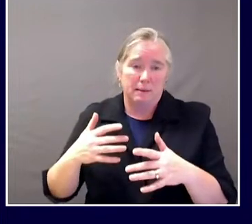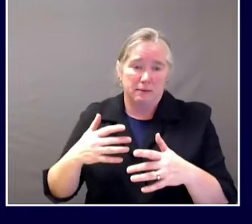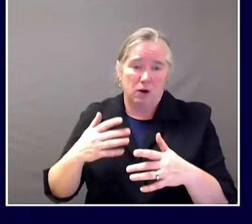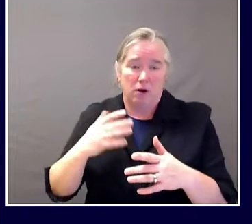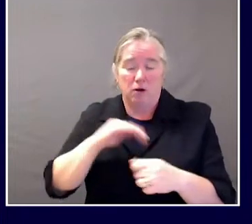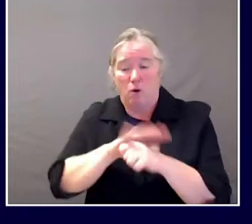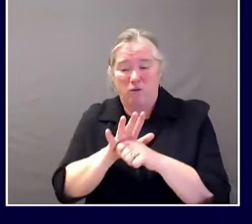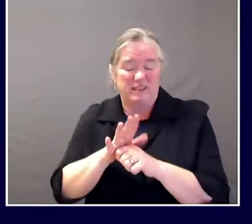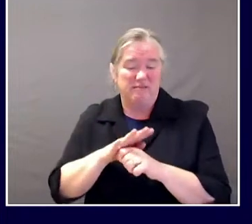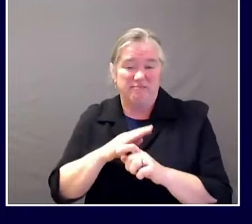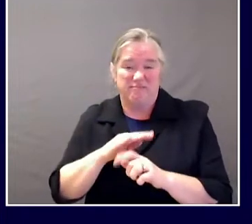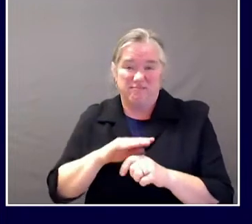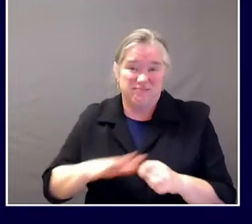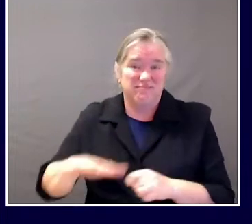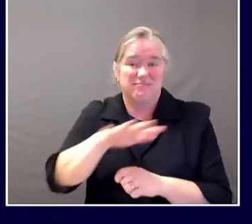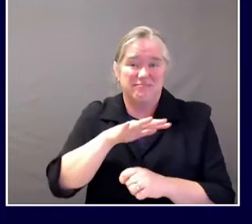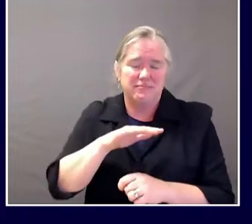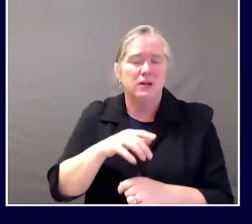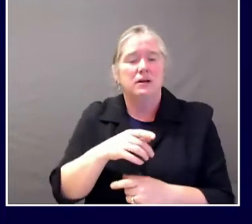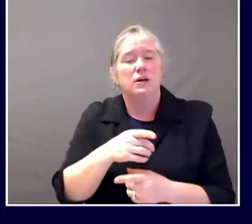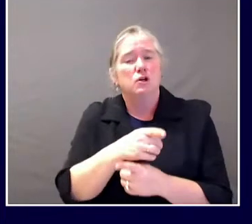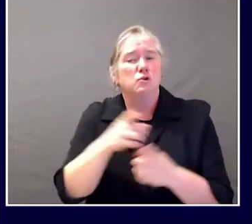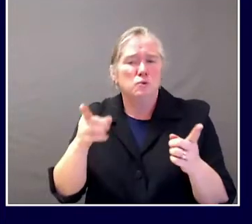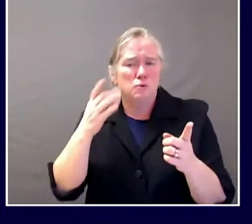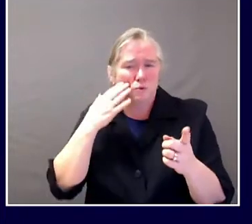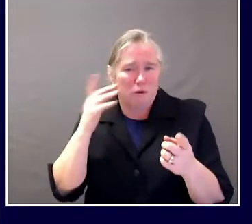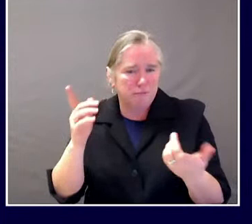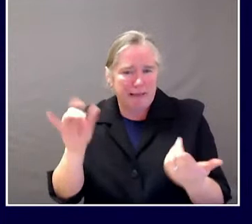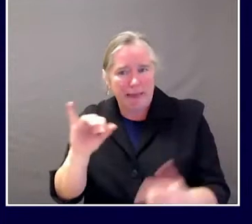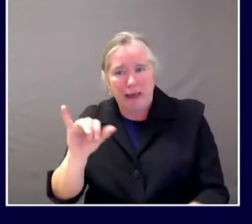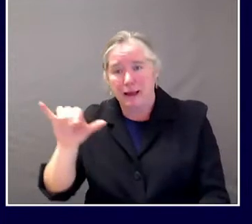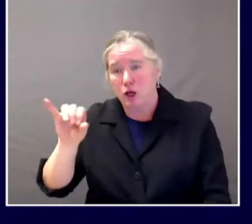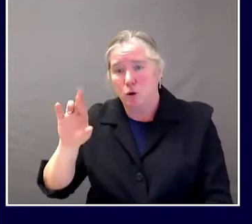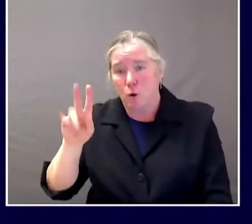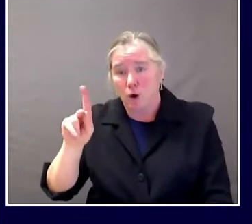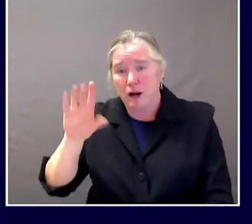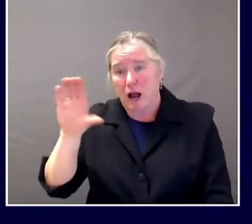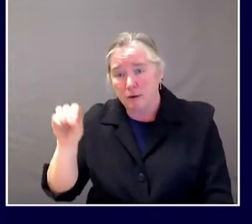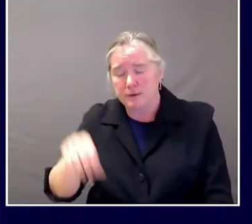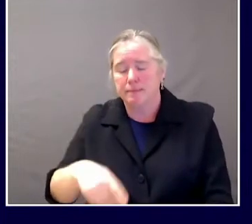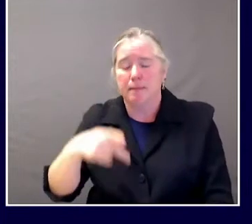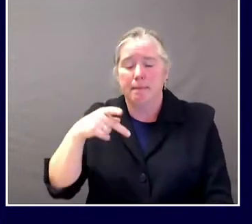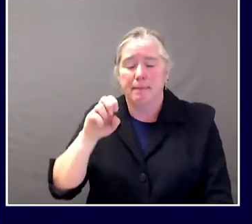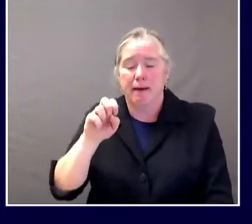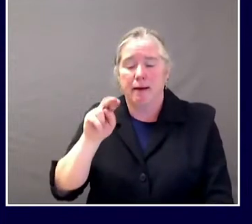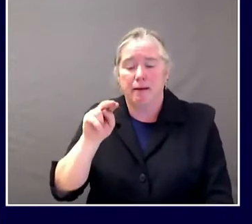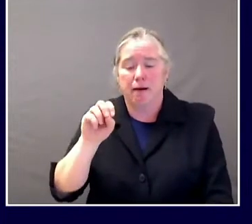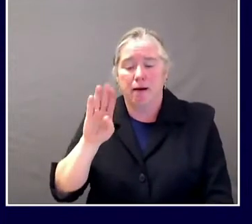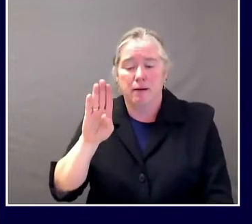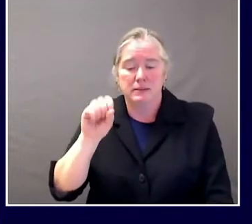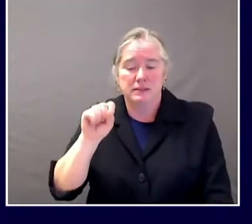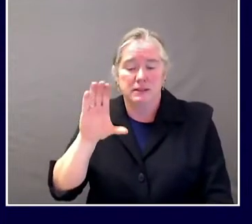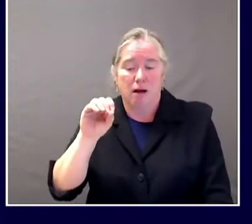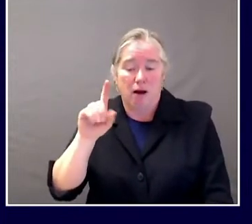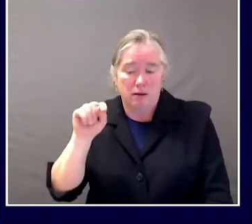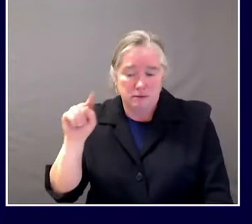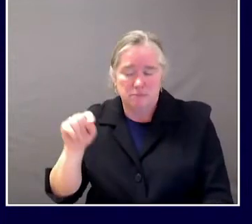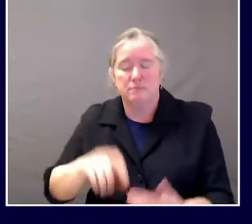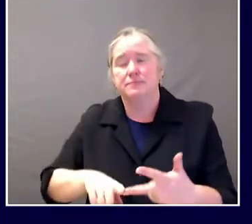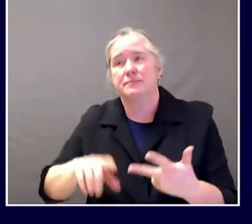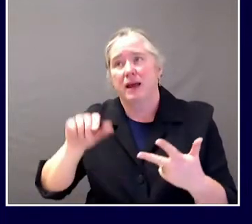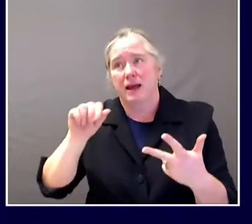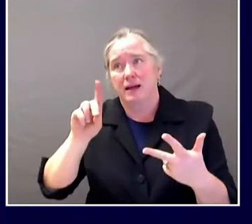would probably be familiar to everybody here. York County, Penobscot County, Androscoggin County, certainly Cumberland, looking